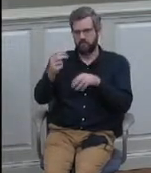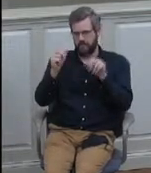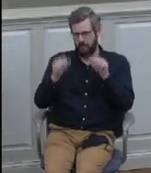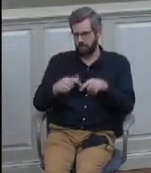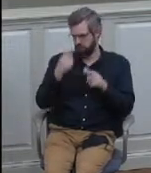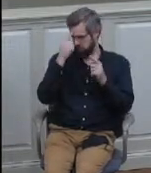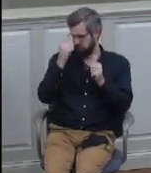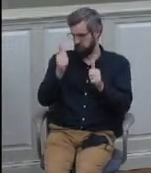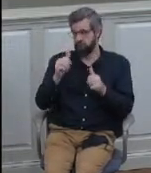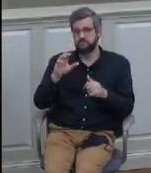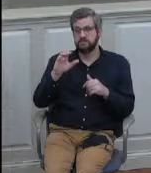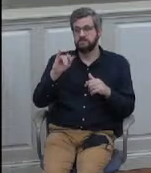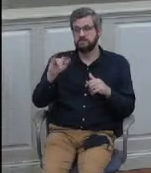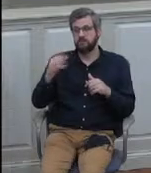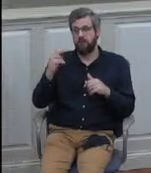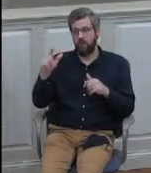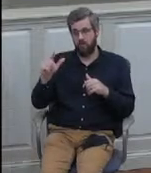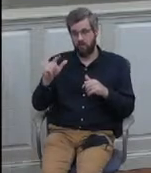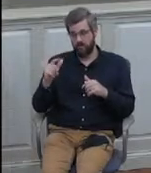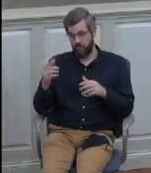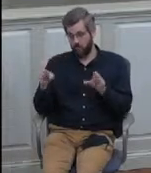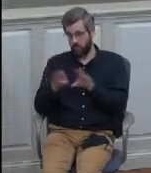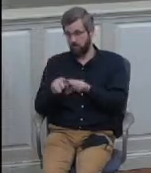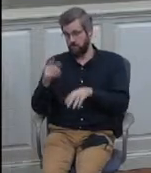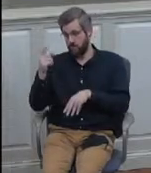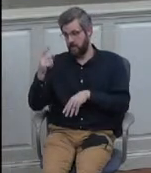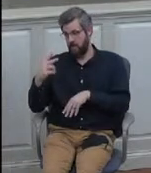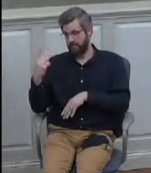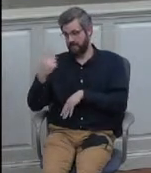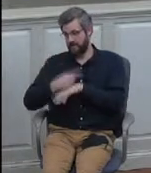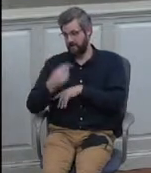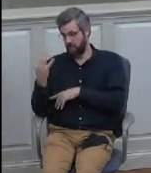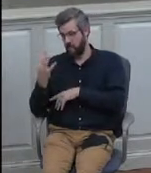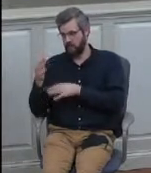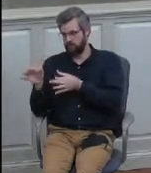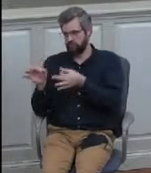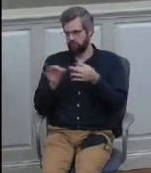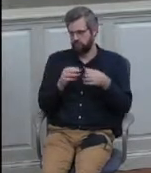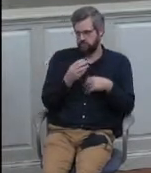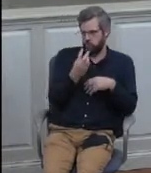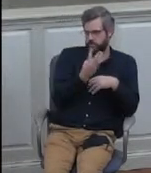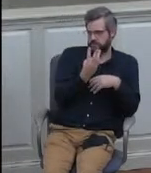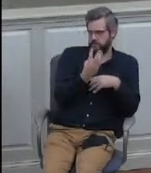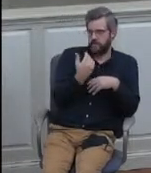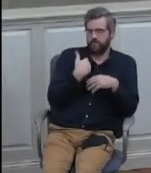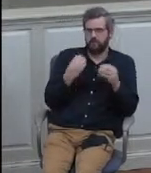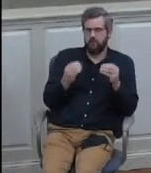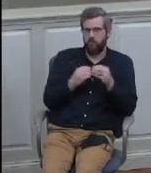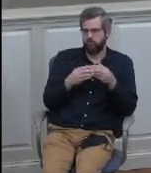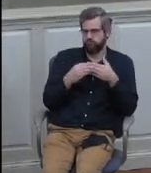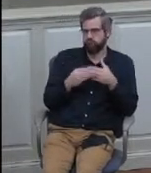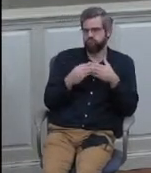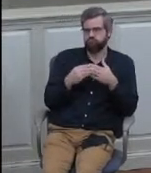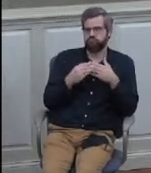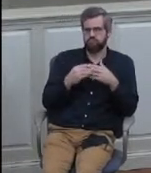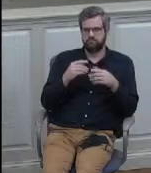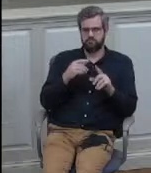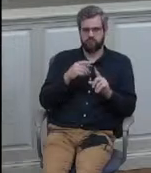But City Hall being closed half day that Friday, we felt like Wednesday would be we'll give a little bit of room between the meeting and the end of the